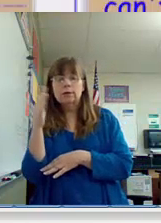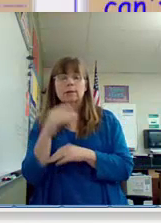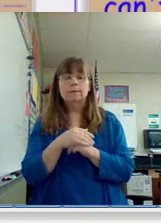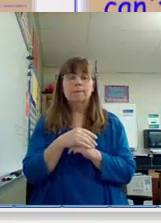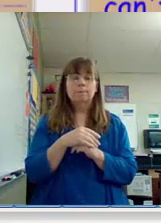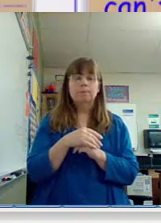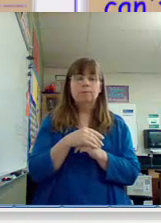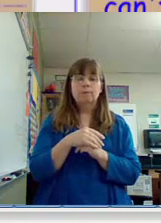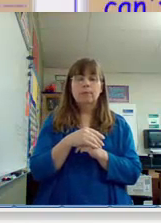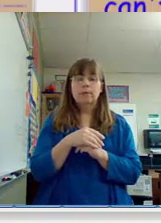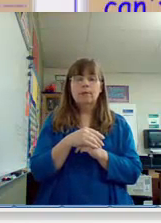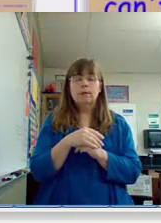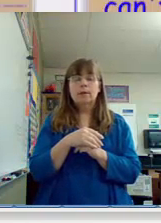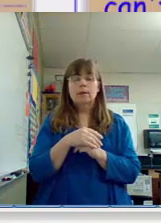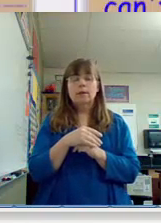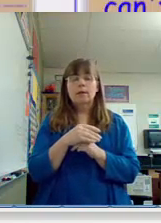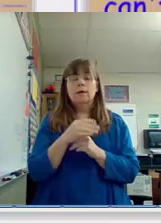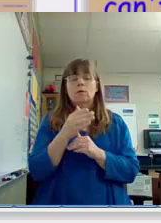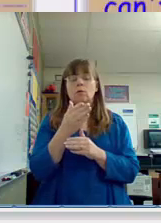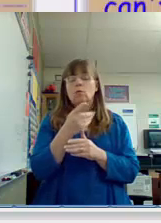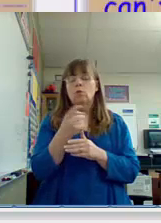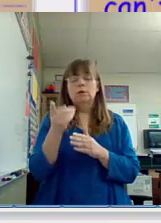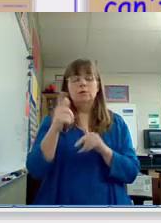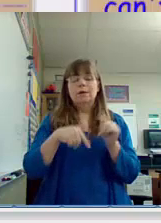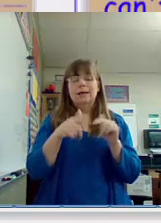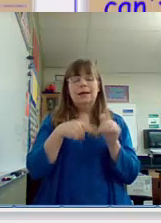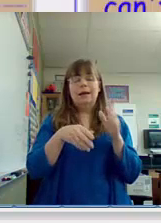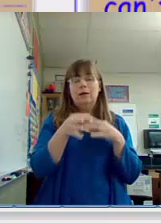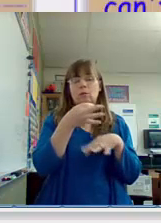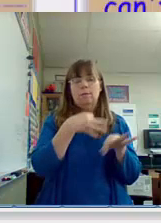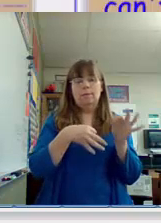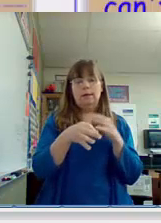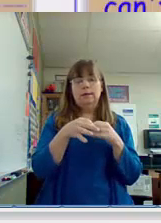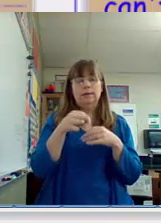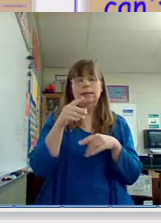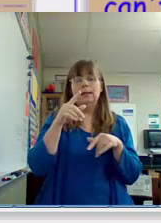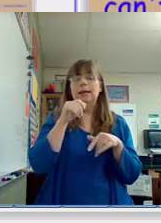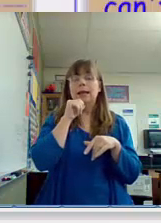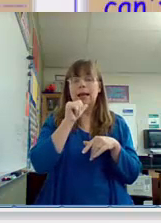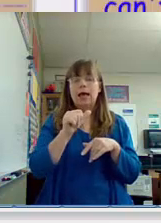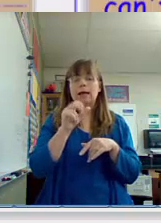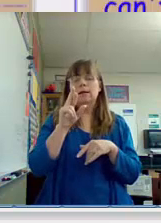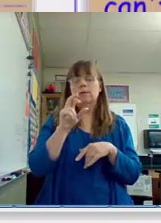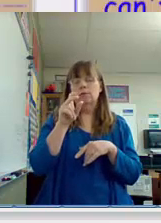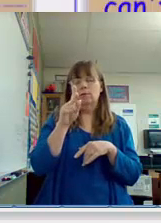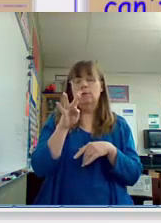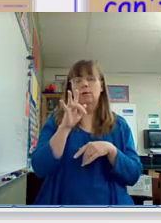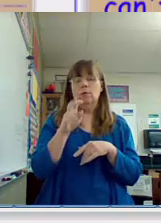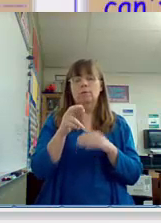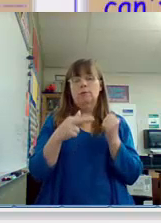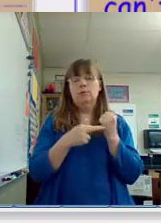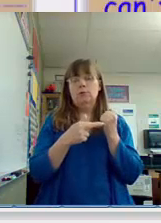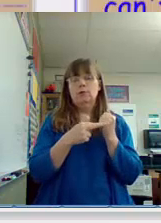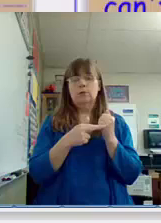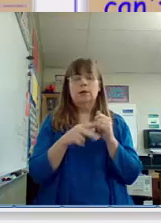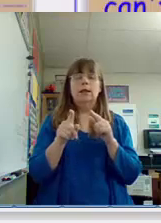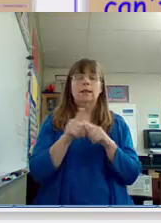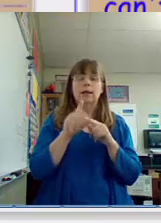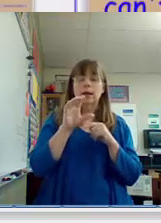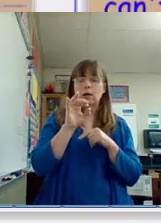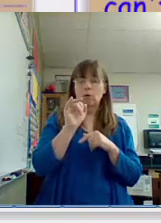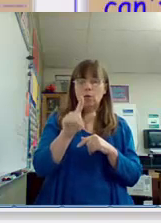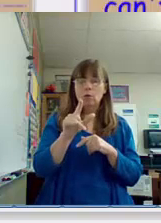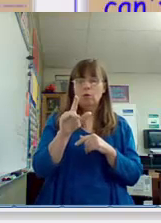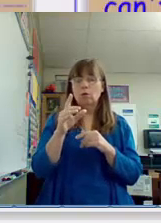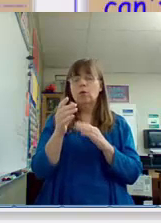trees. And then there's non-renewable resources, resources that can't be replaced as they are used, like coal and oil. Once